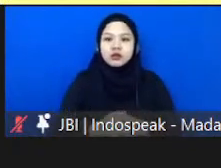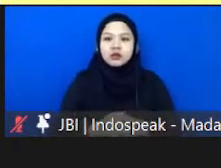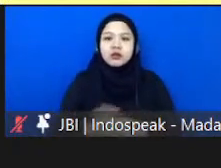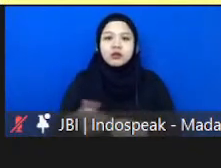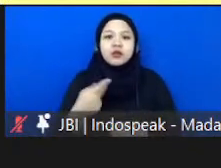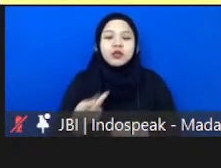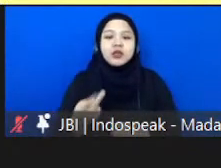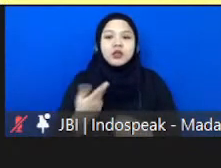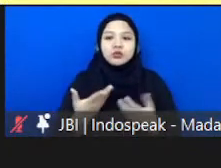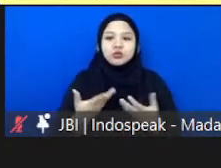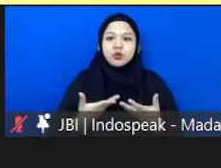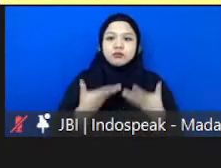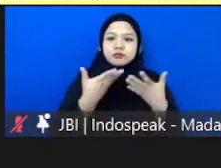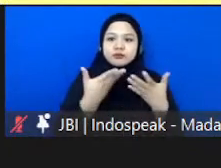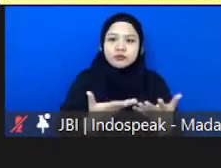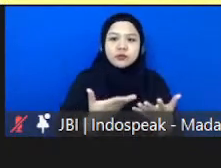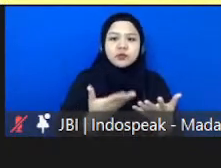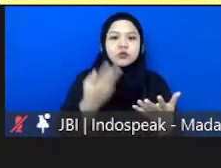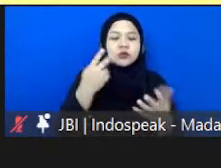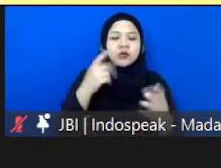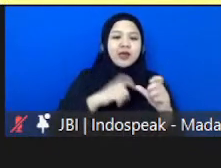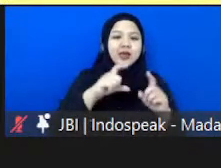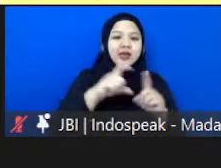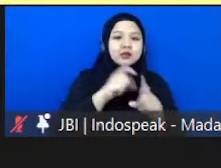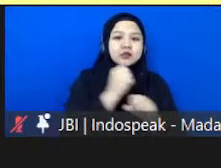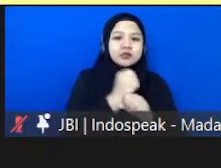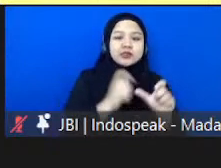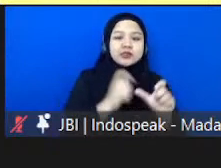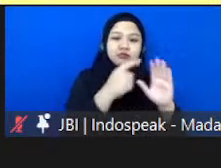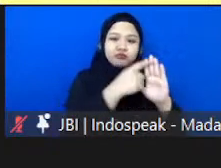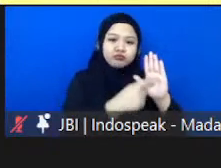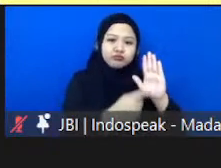3 billion and achieve the SDG.